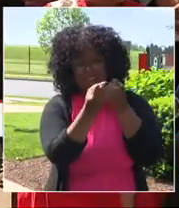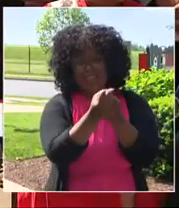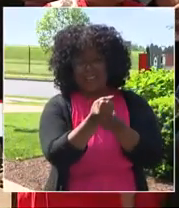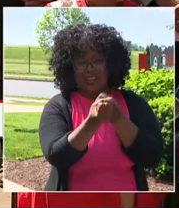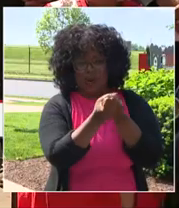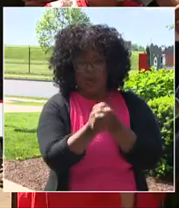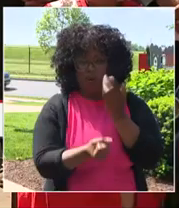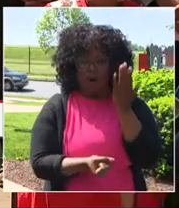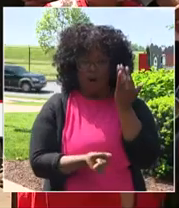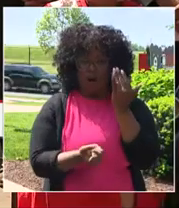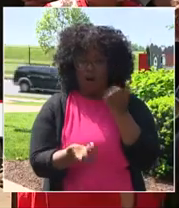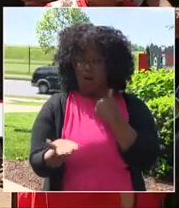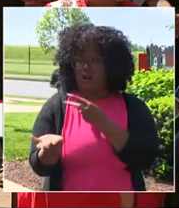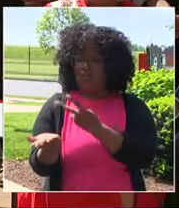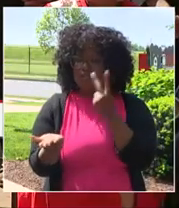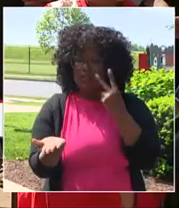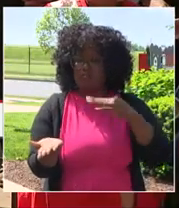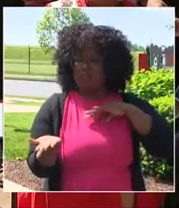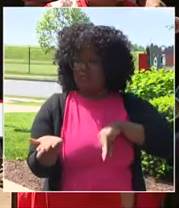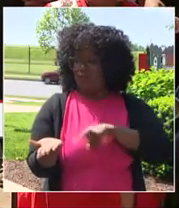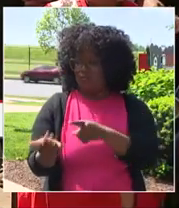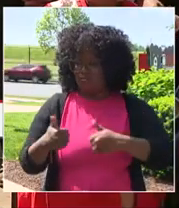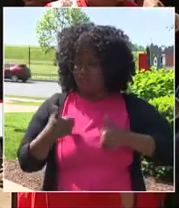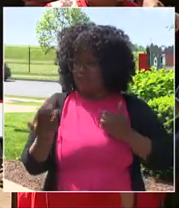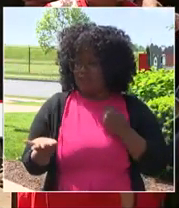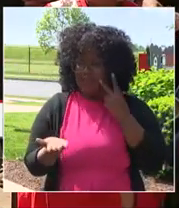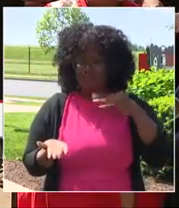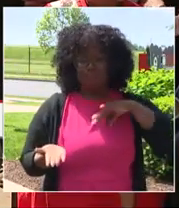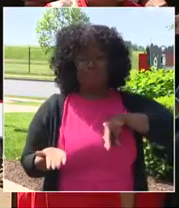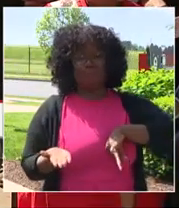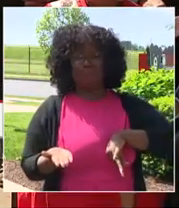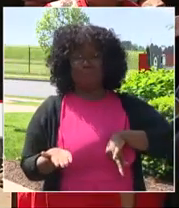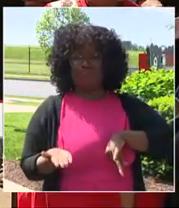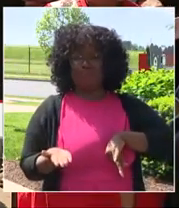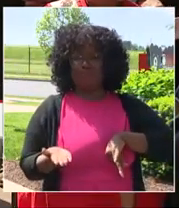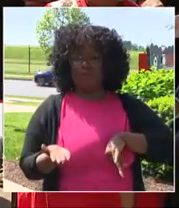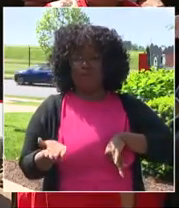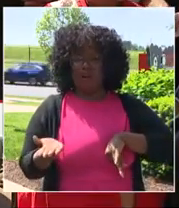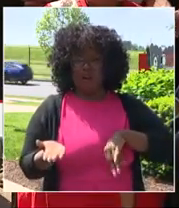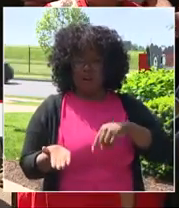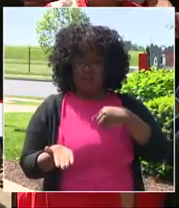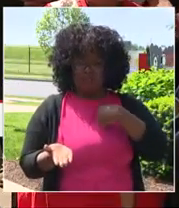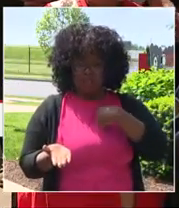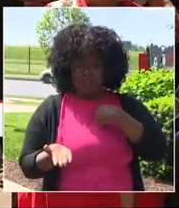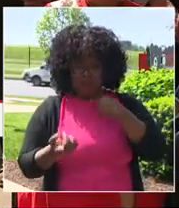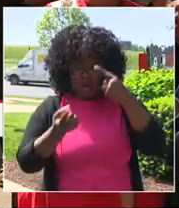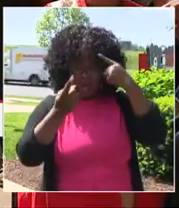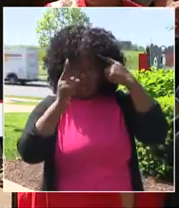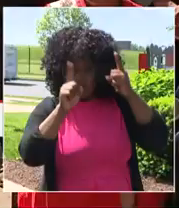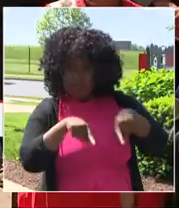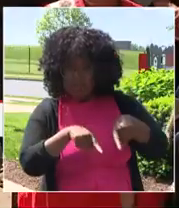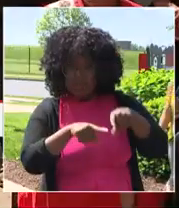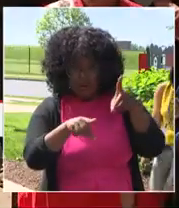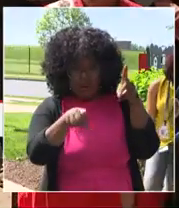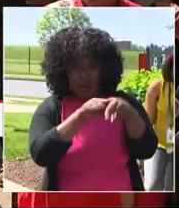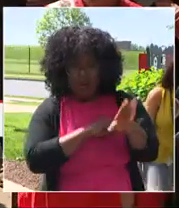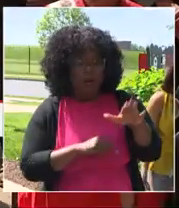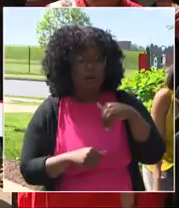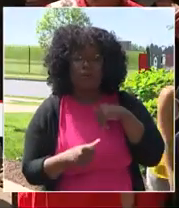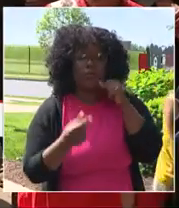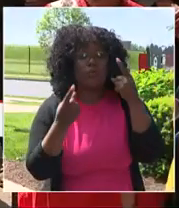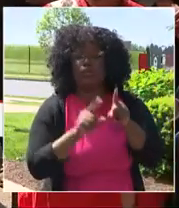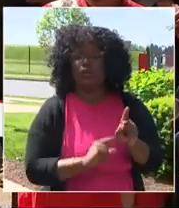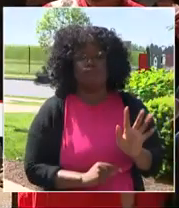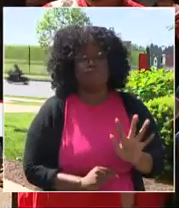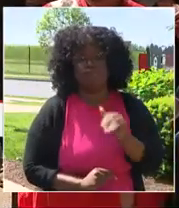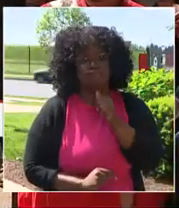oppose the proposed Medicaid cuts in the FY25 budget resolution,